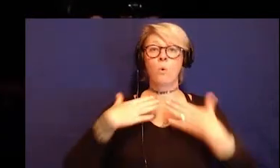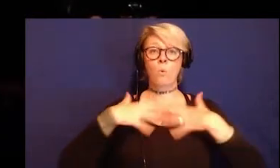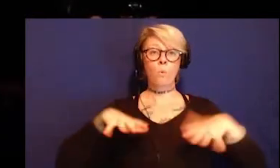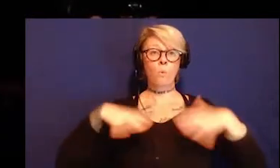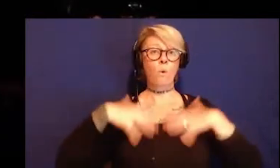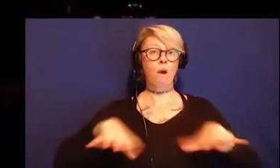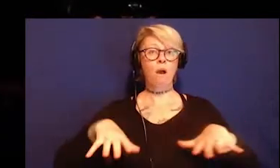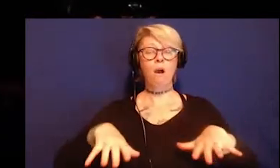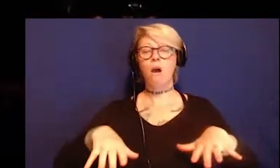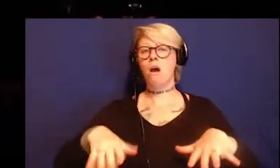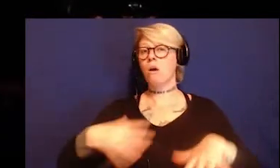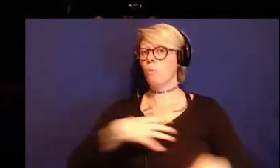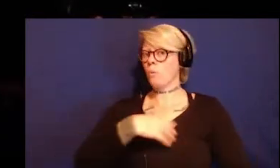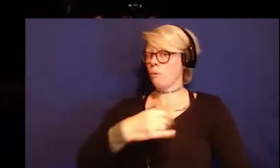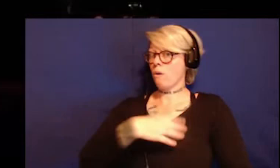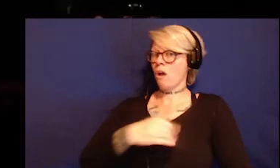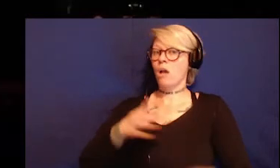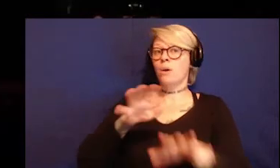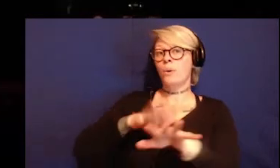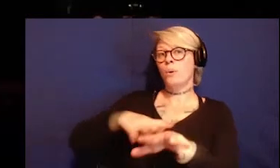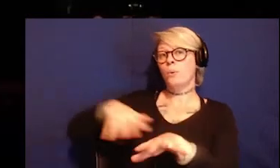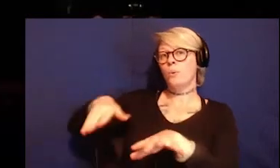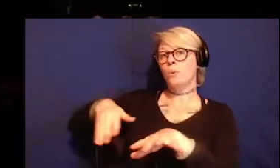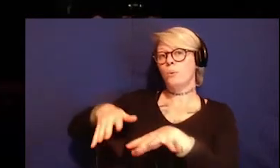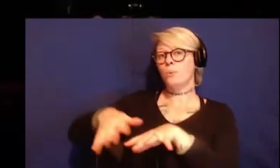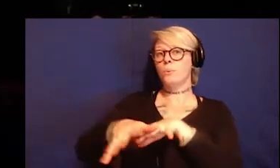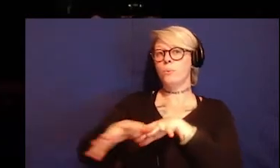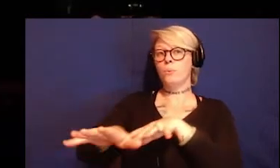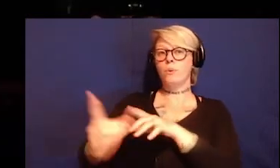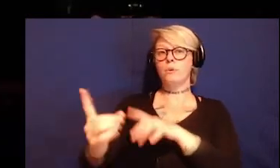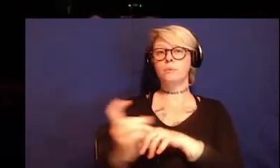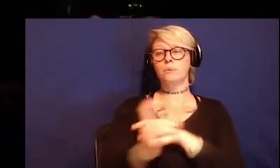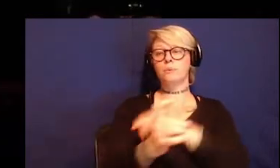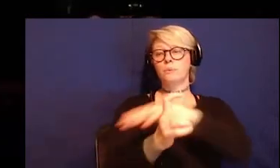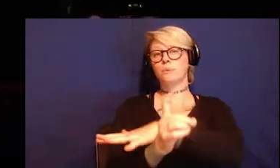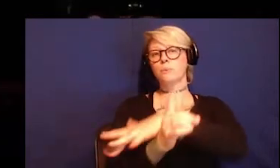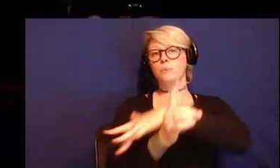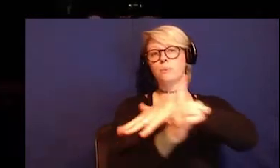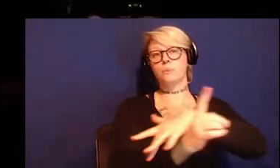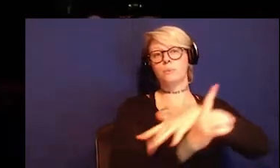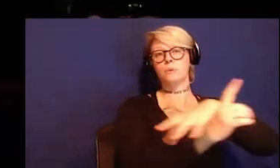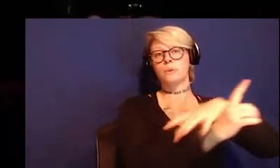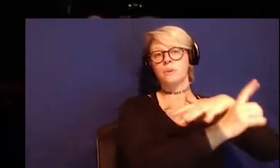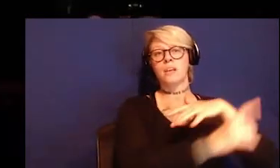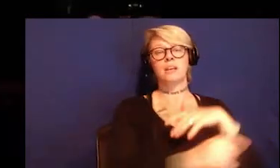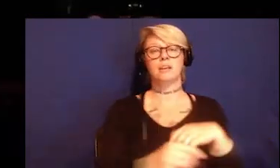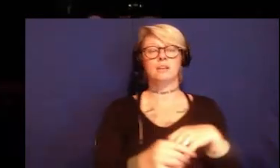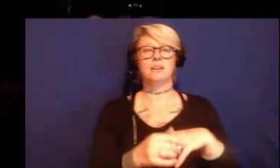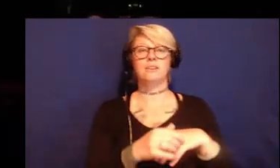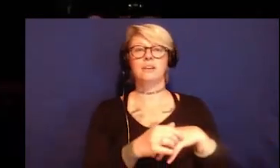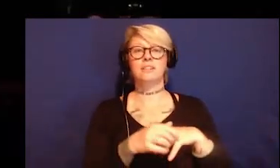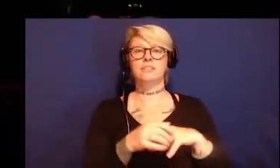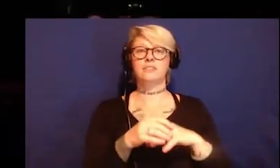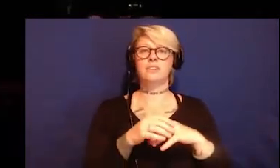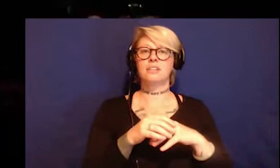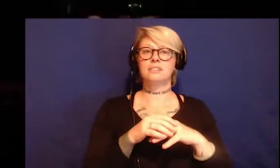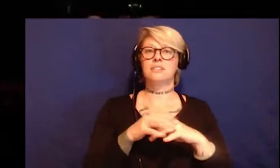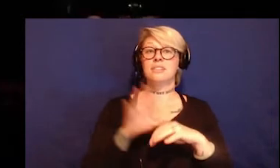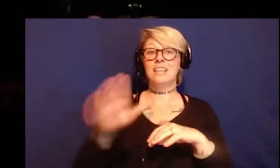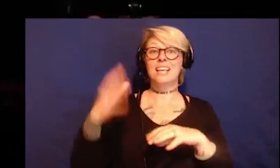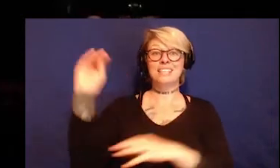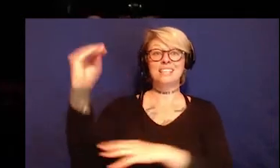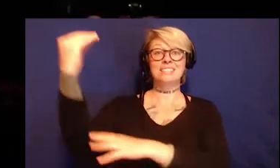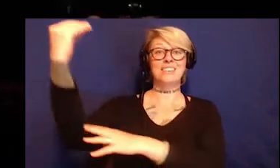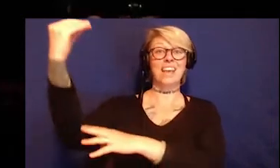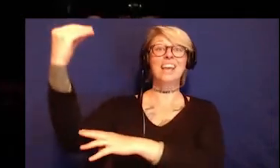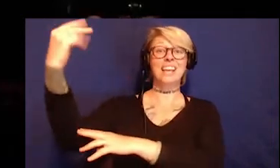her, following her steps. The camera starts from her feet and slowly comes up as we see all the details